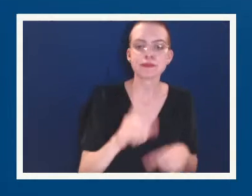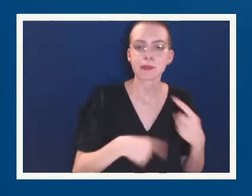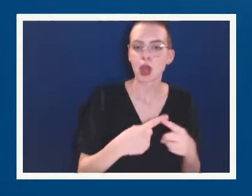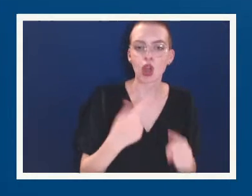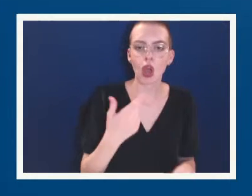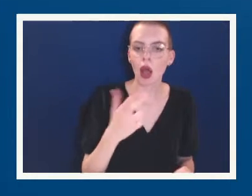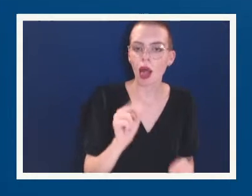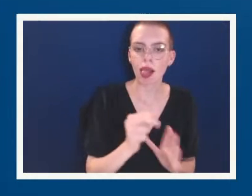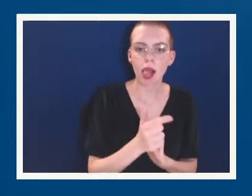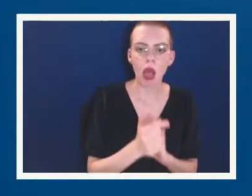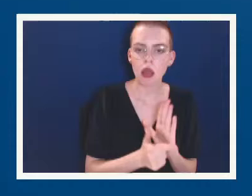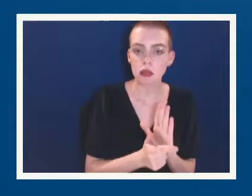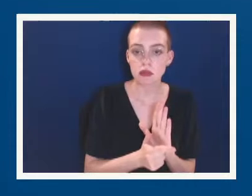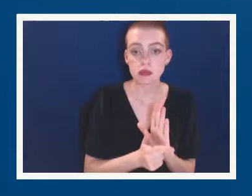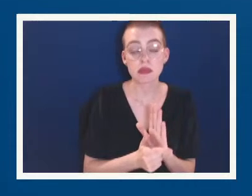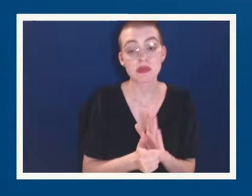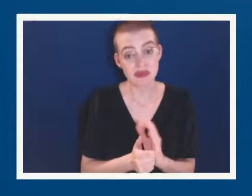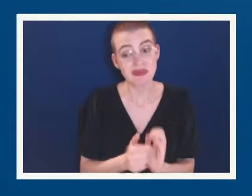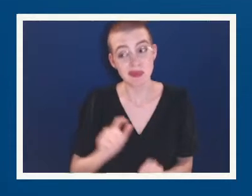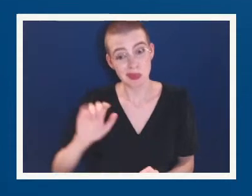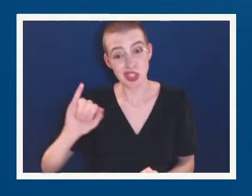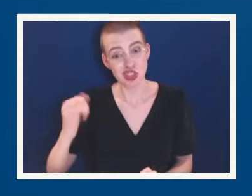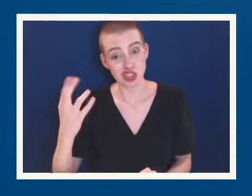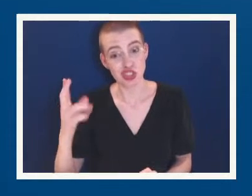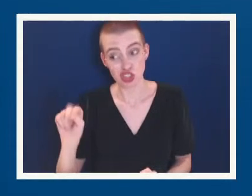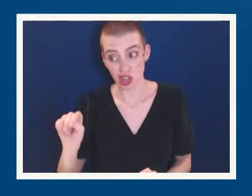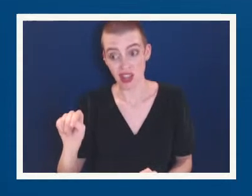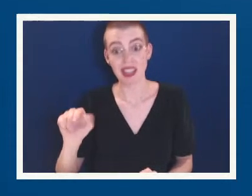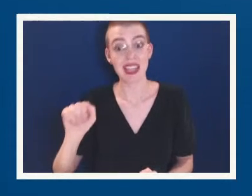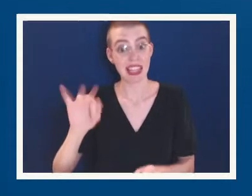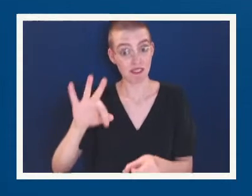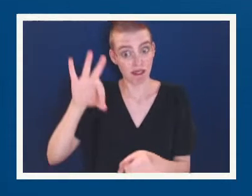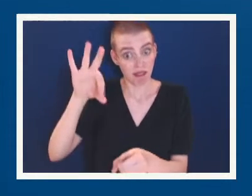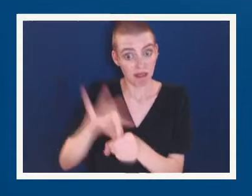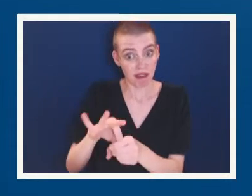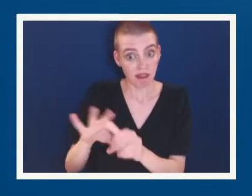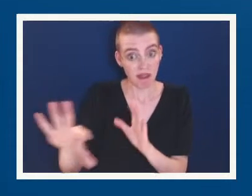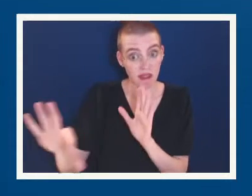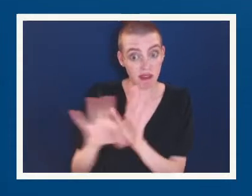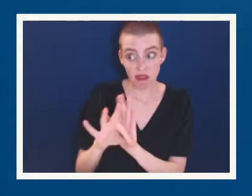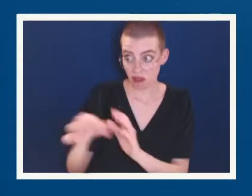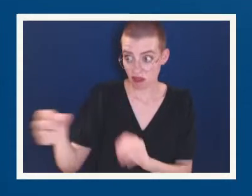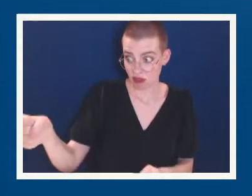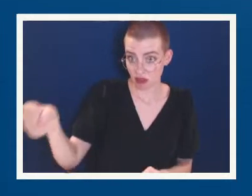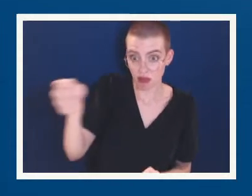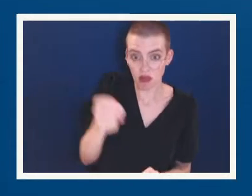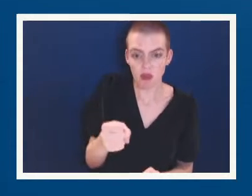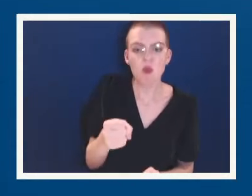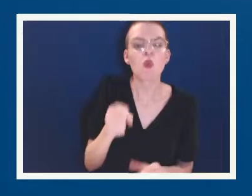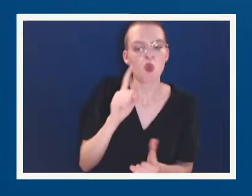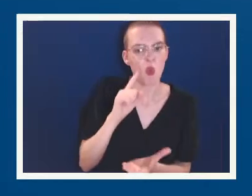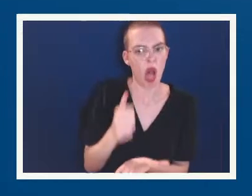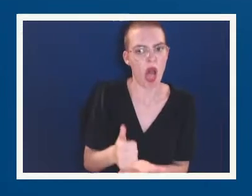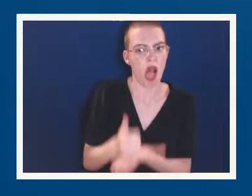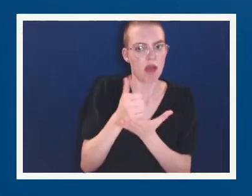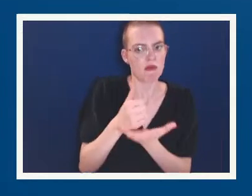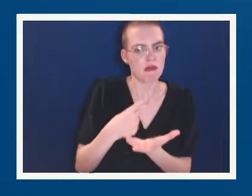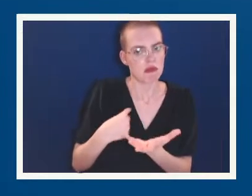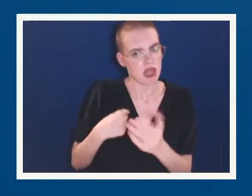with your votes, John Fetterman will be in the Senate and be able to help me add one more thing what I got done when I was a